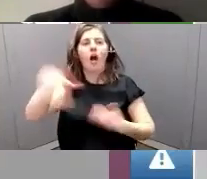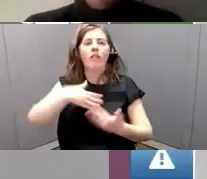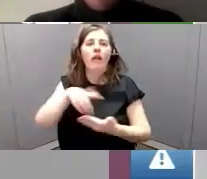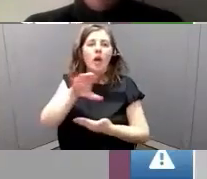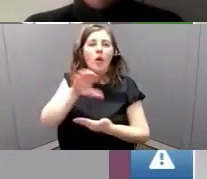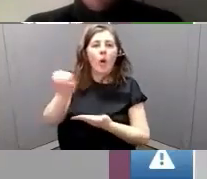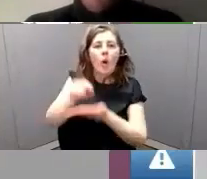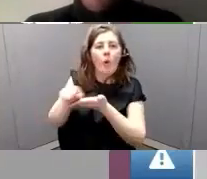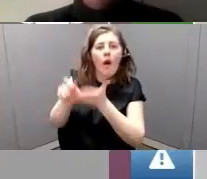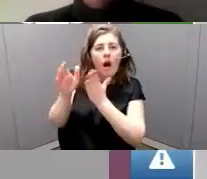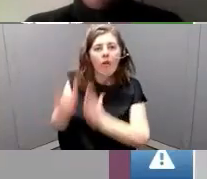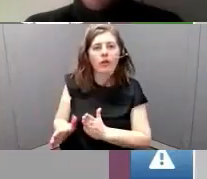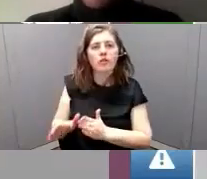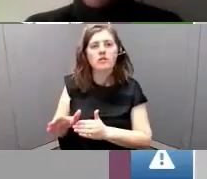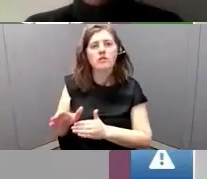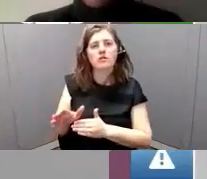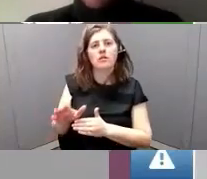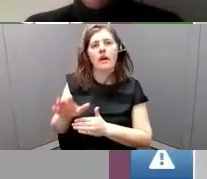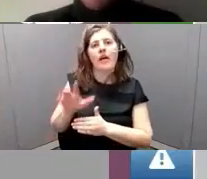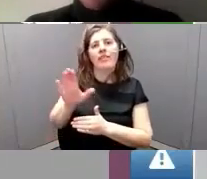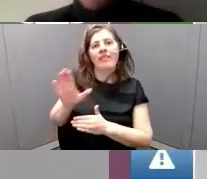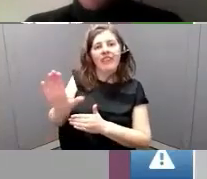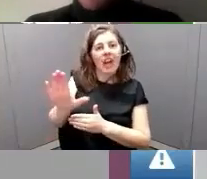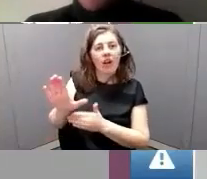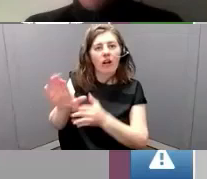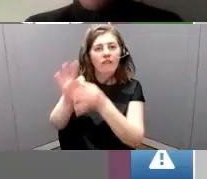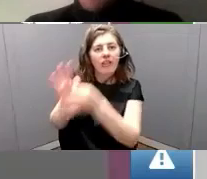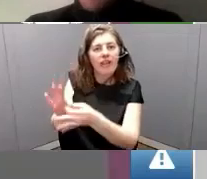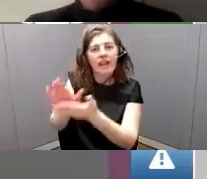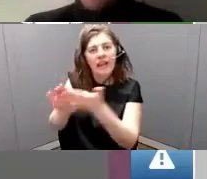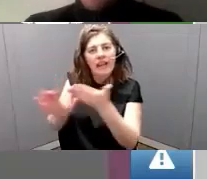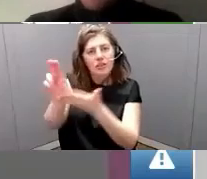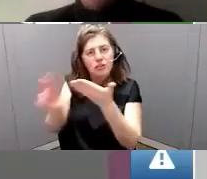co-authors and co-author affiliated institutions are listed.